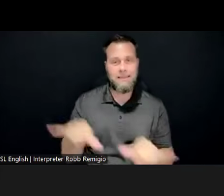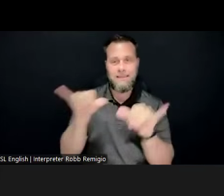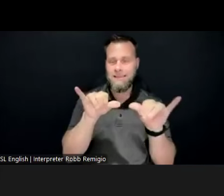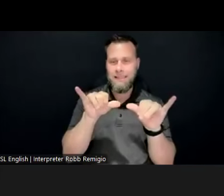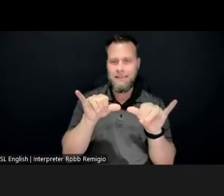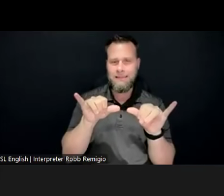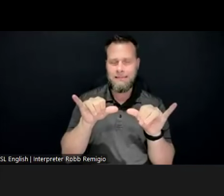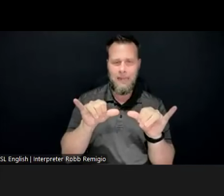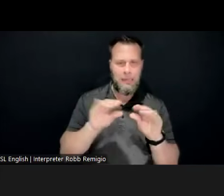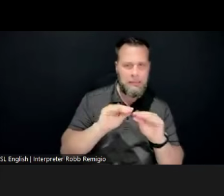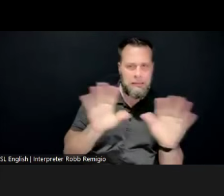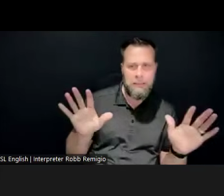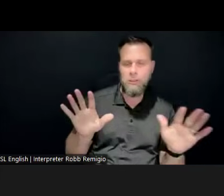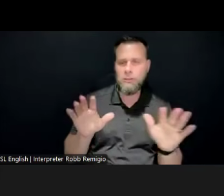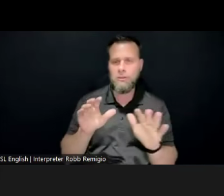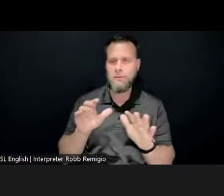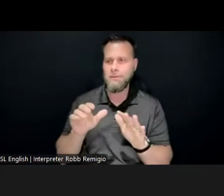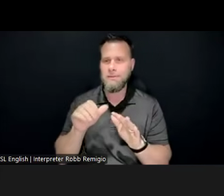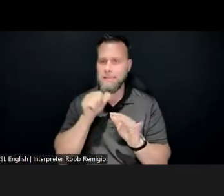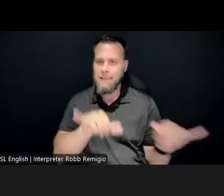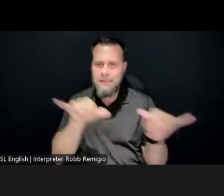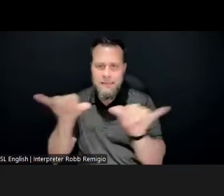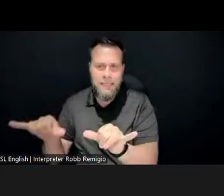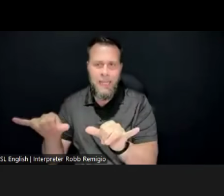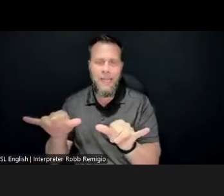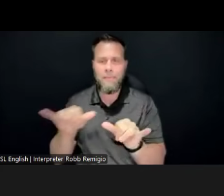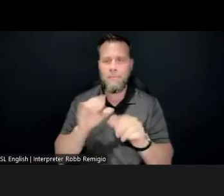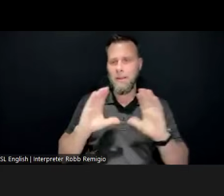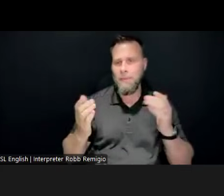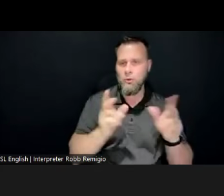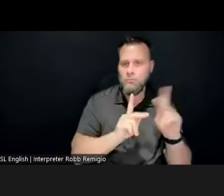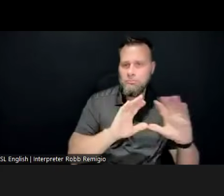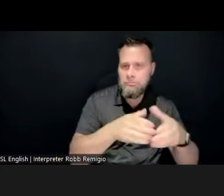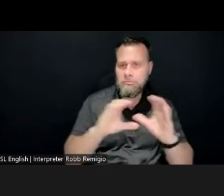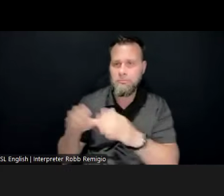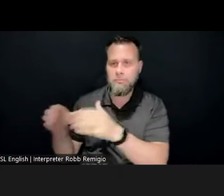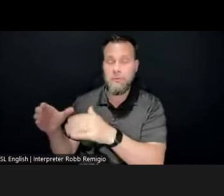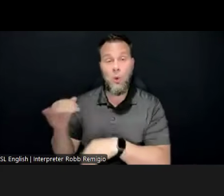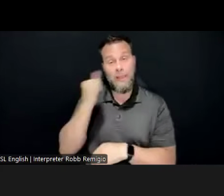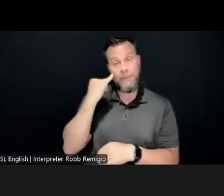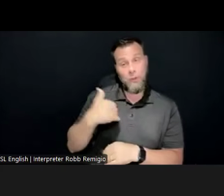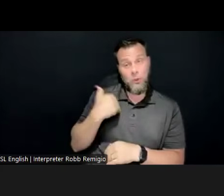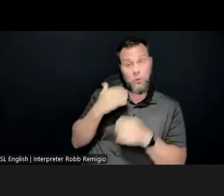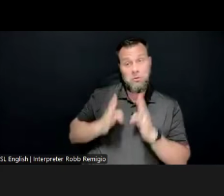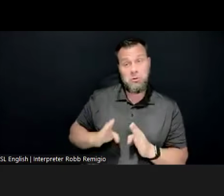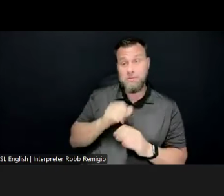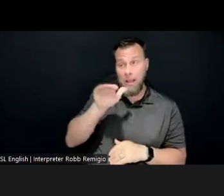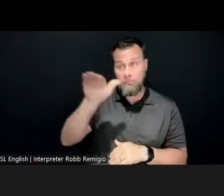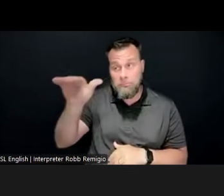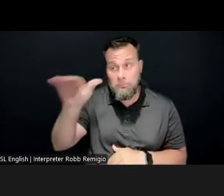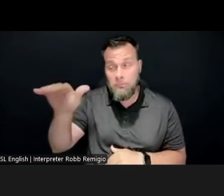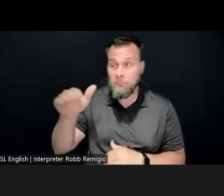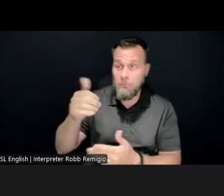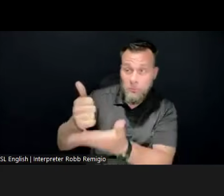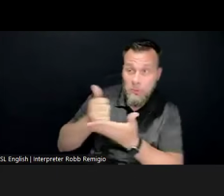between populations. And it was just very highly dependent. So if a youth didn't seek out that information on their own and wasn't receiving